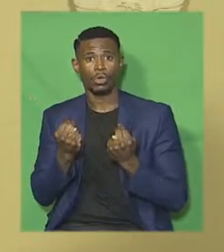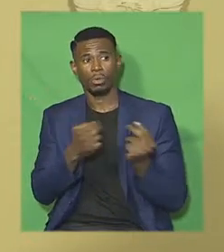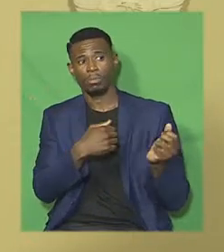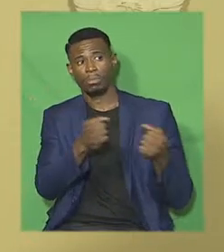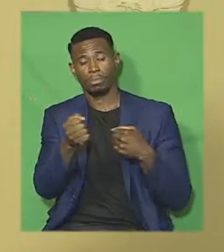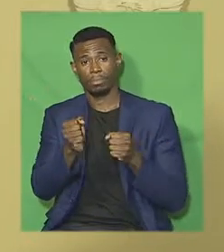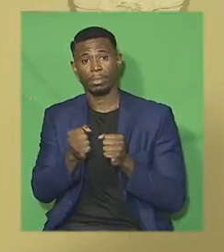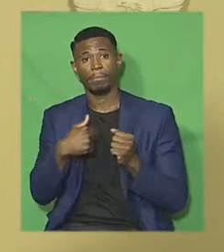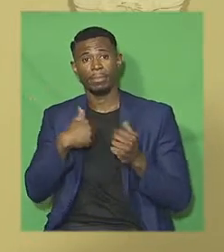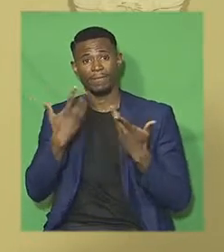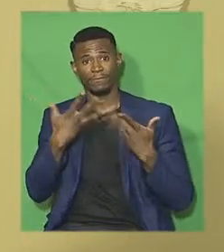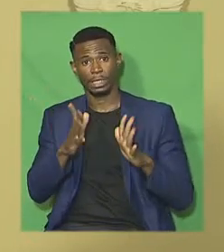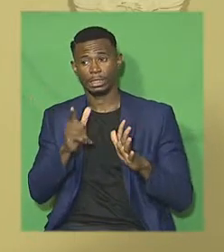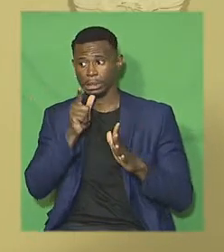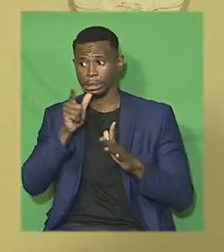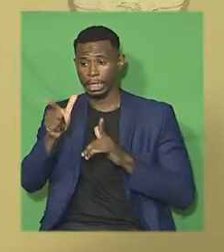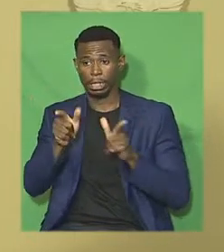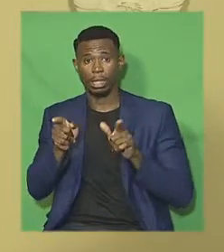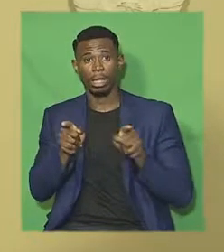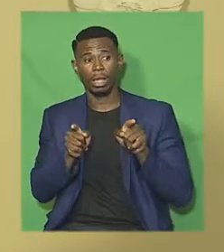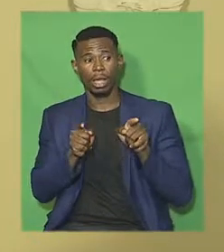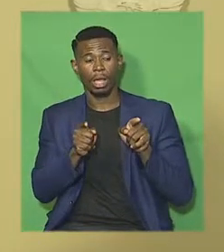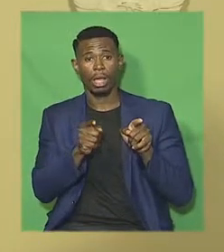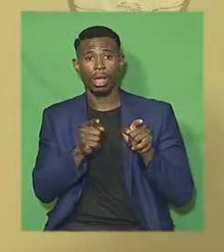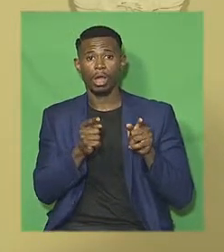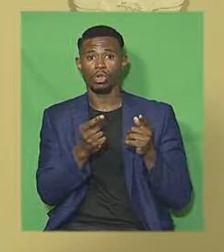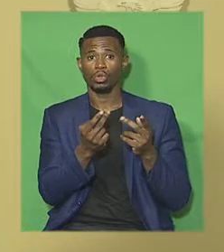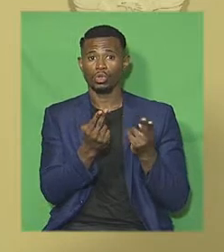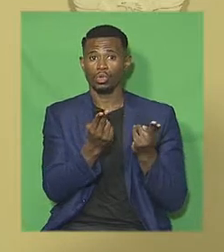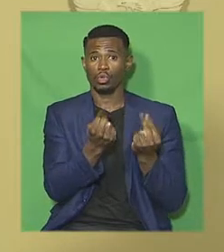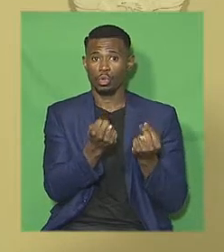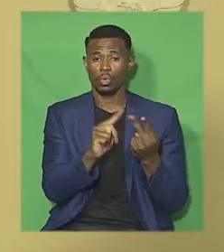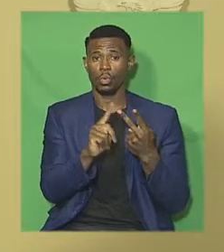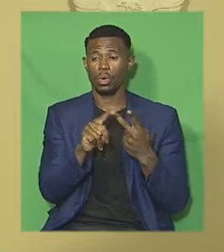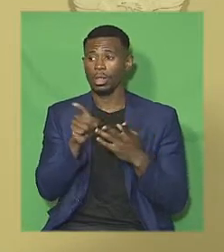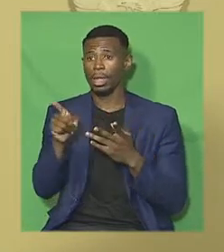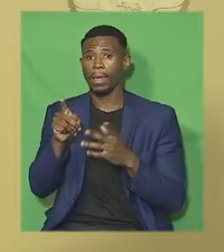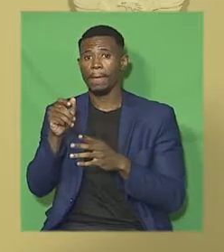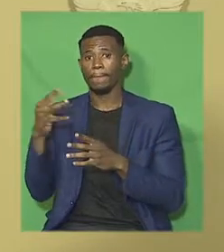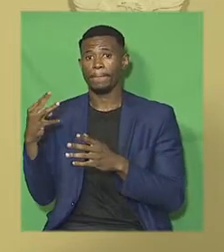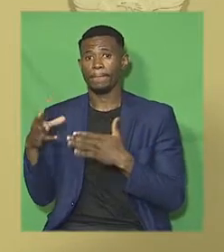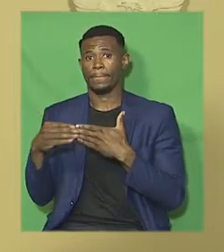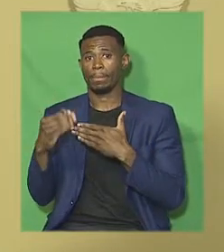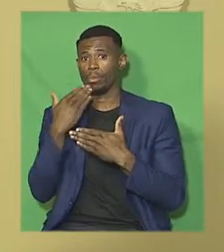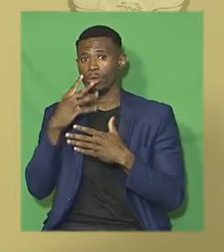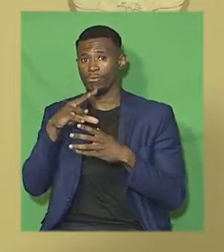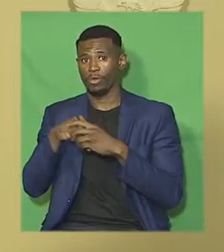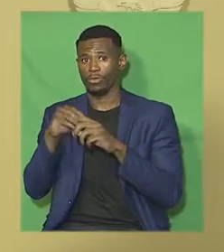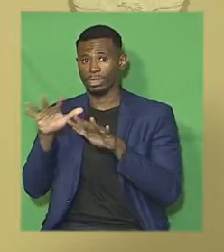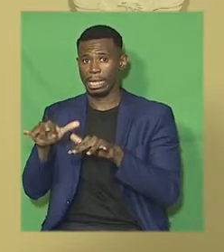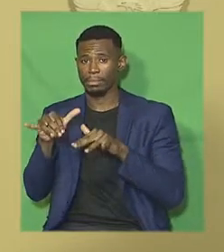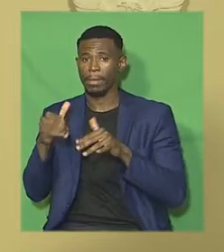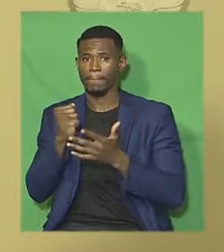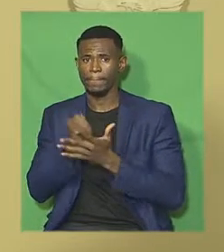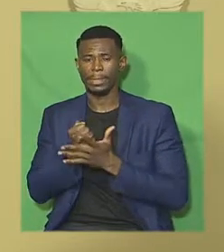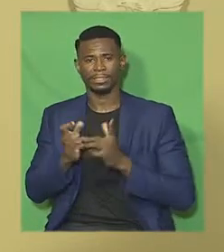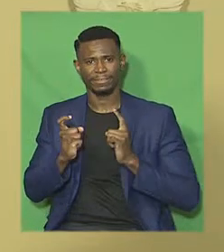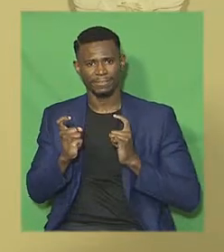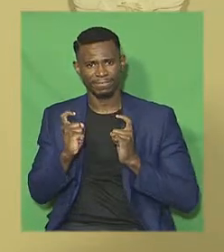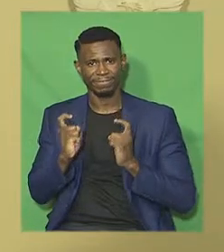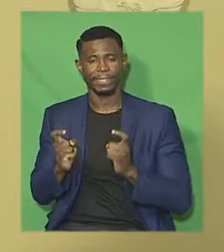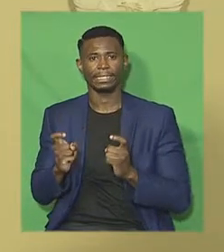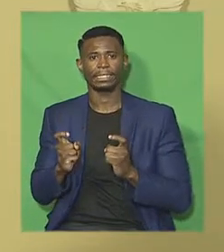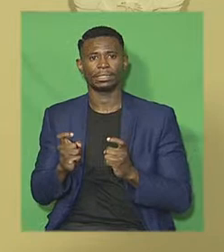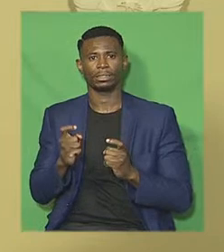instructed both new and existing members of Cabinet to act with speed and urgency to address